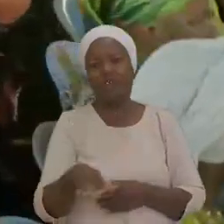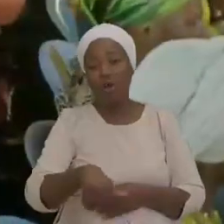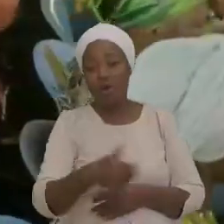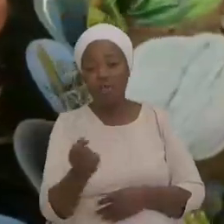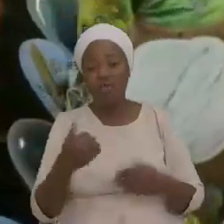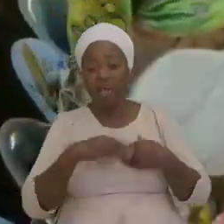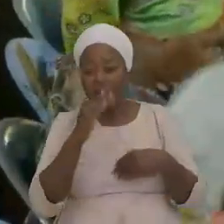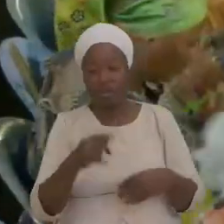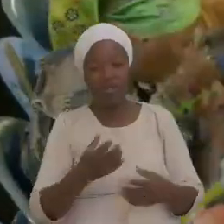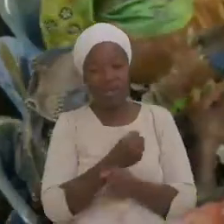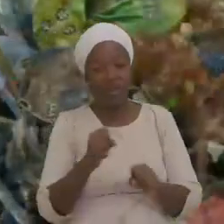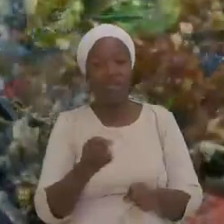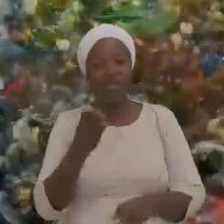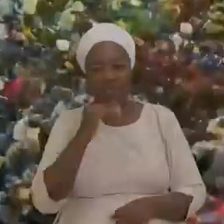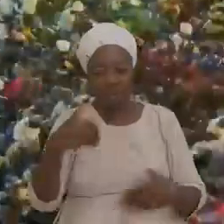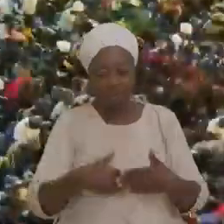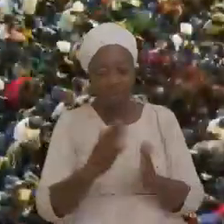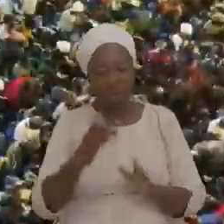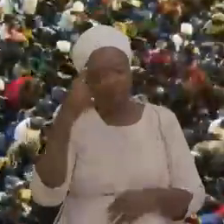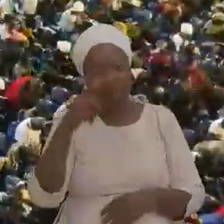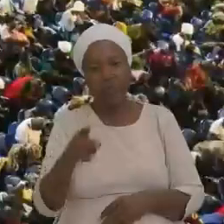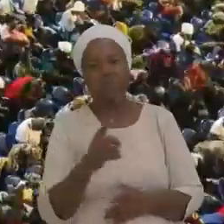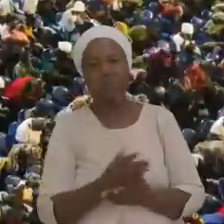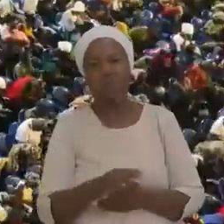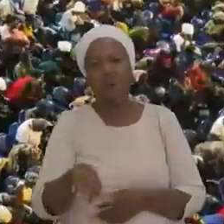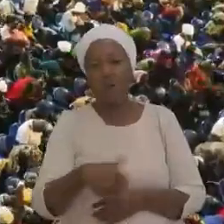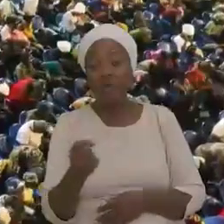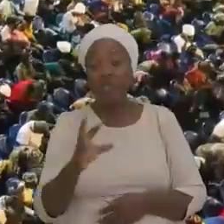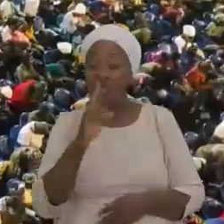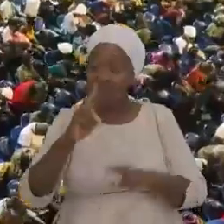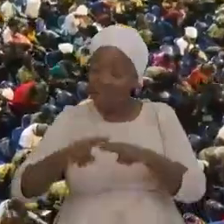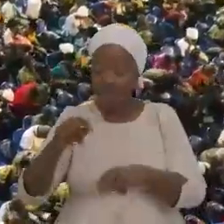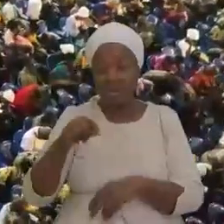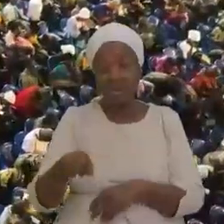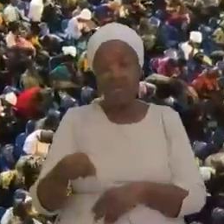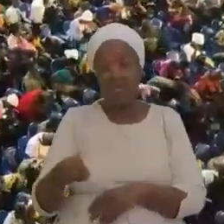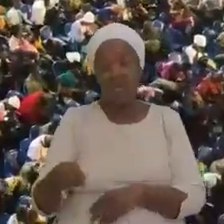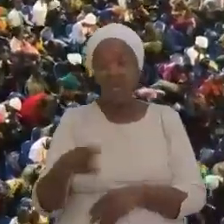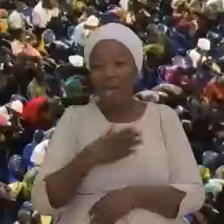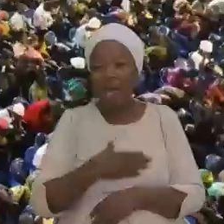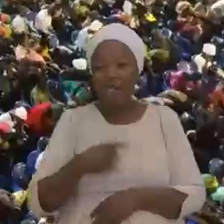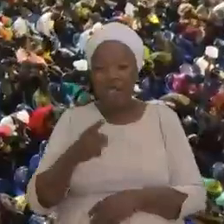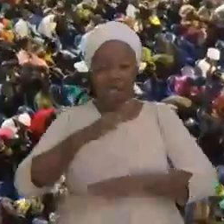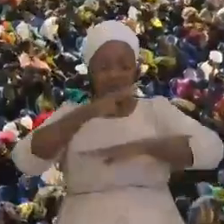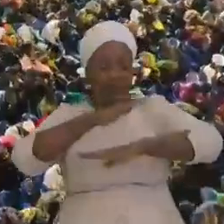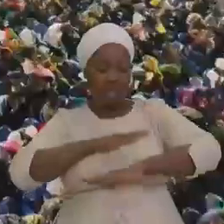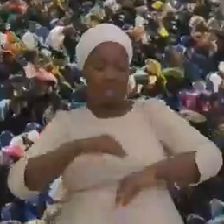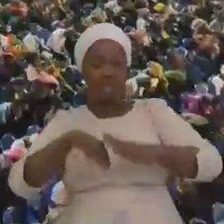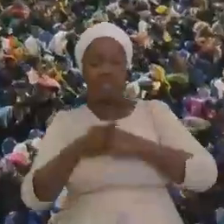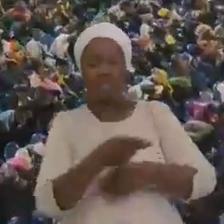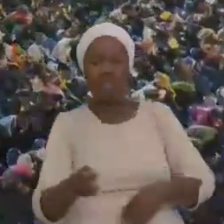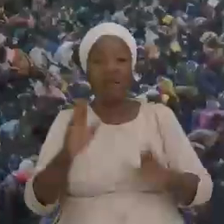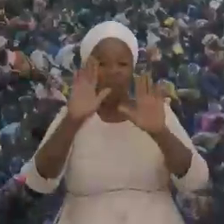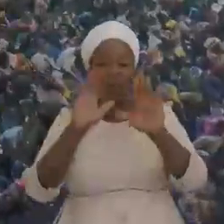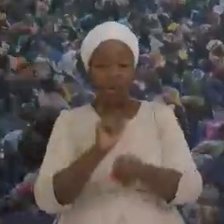is room for you. Others are sitting down and they are relaxing their miracle. There